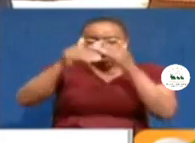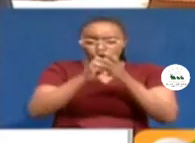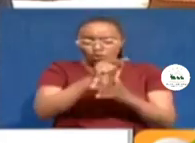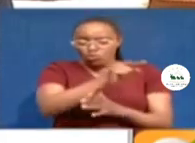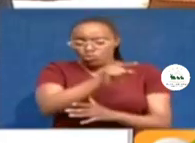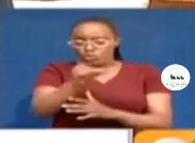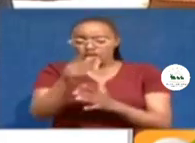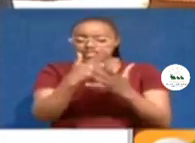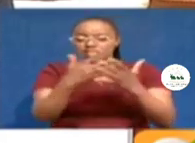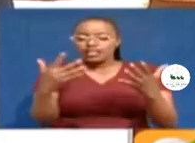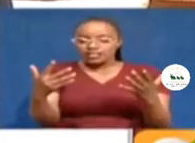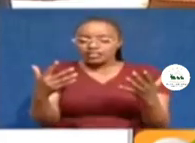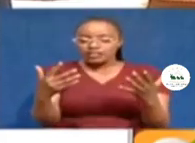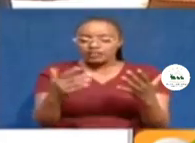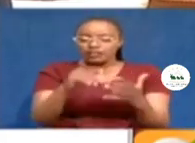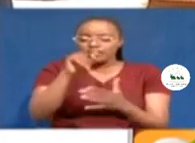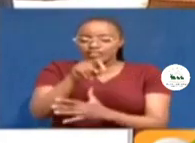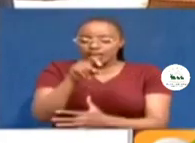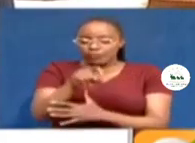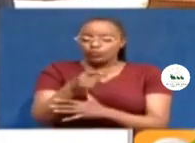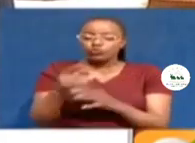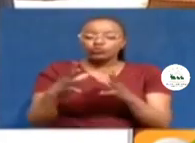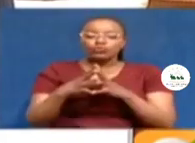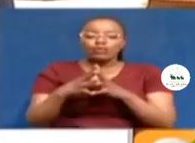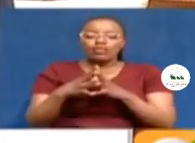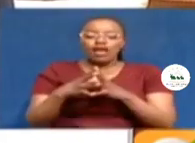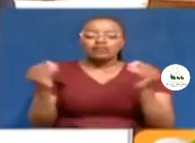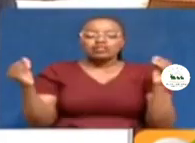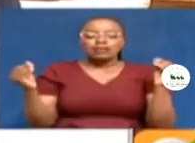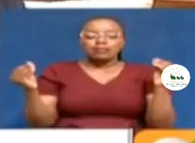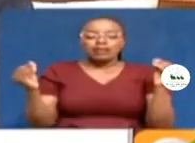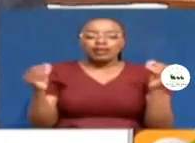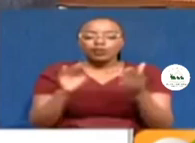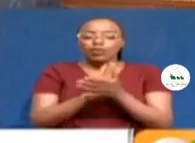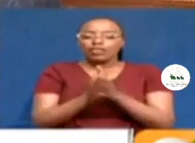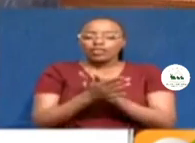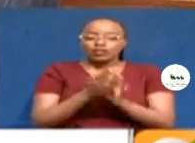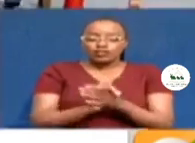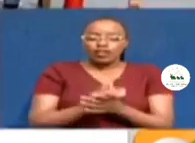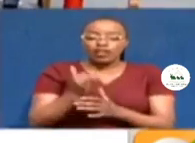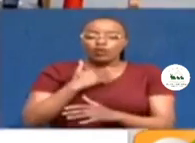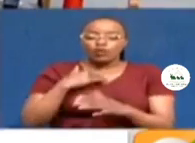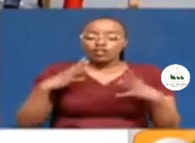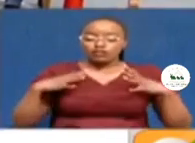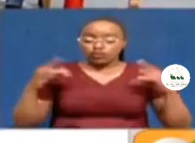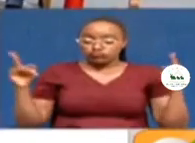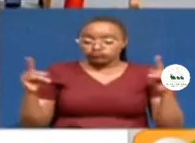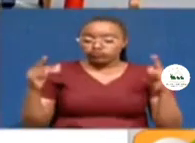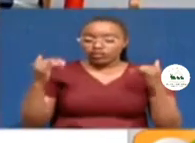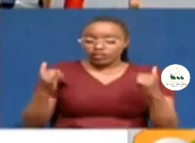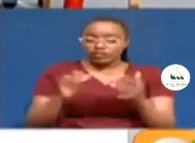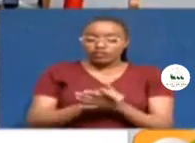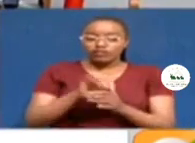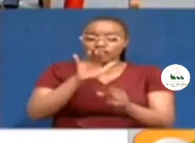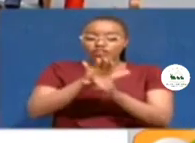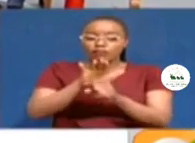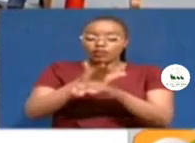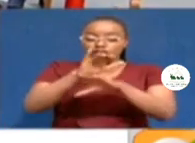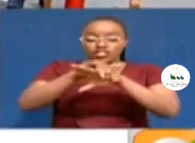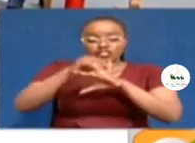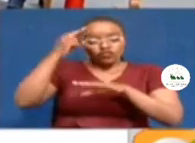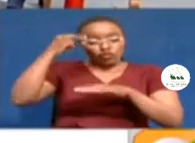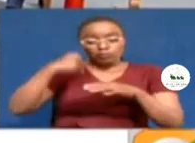those ingredients have disappeared without a whimper. Gentlemen, I want to take a quick break. This is too much English